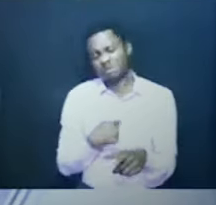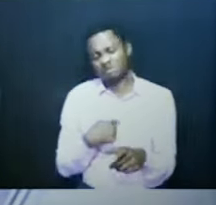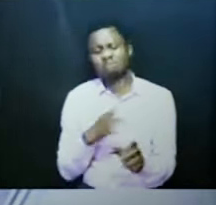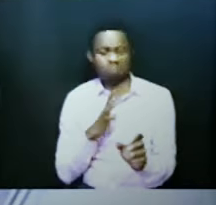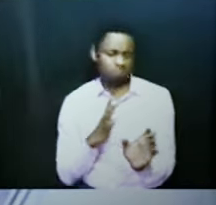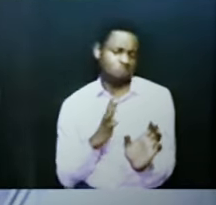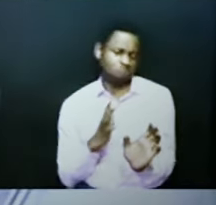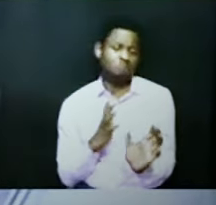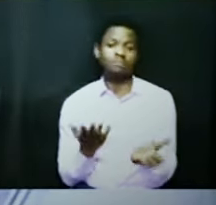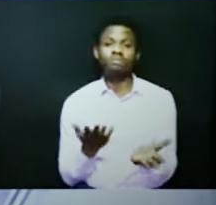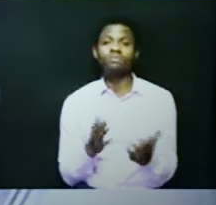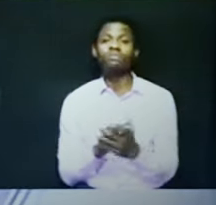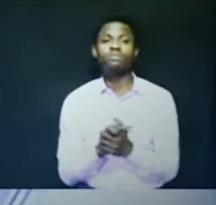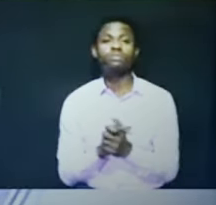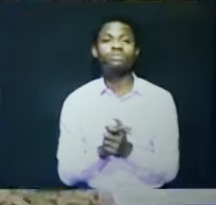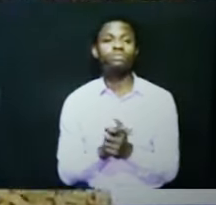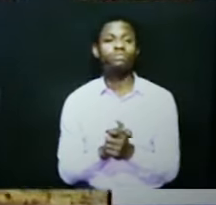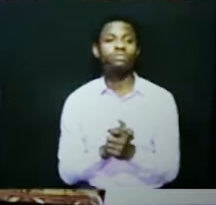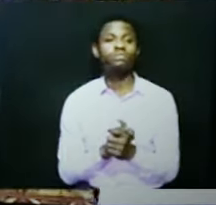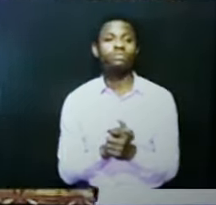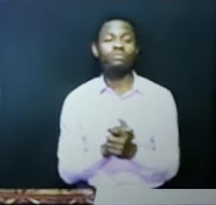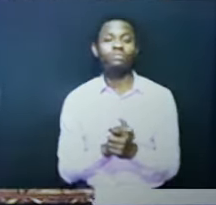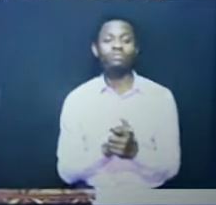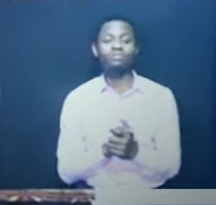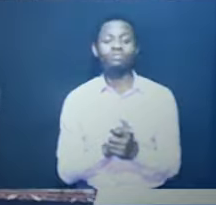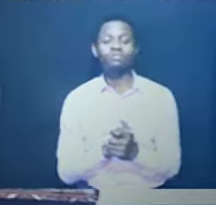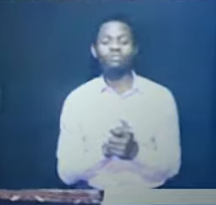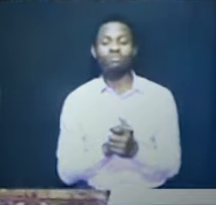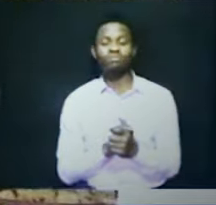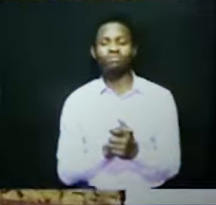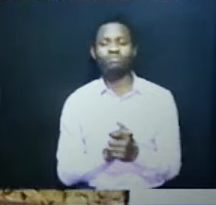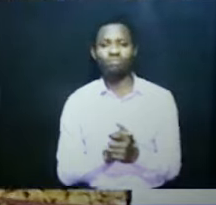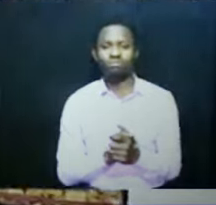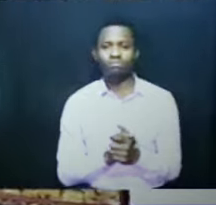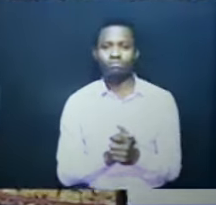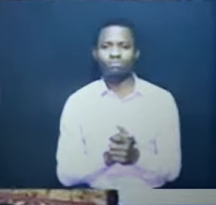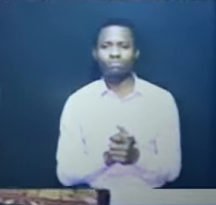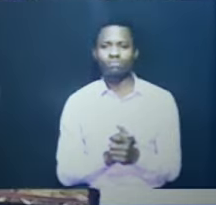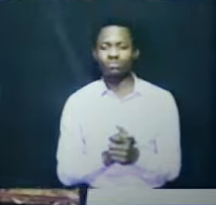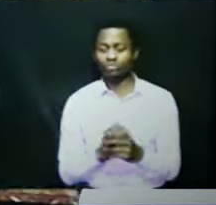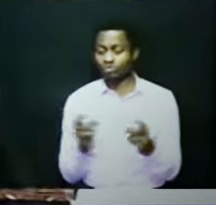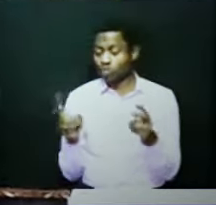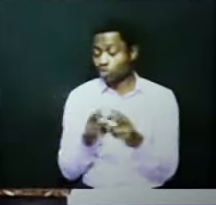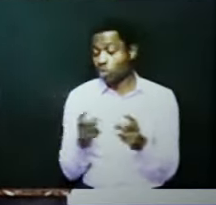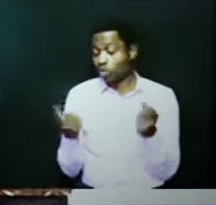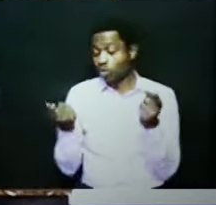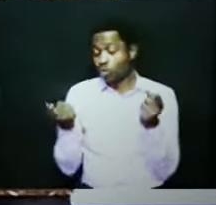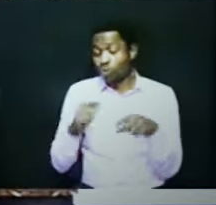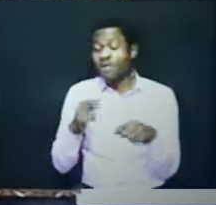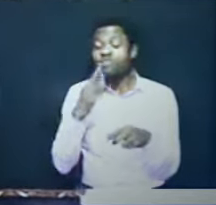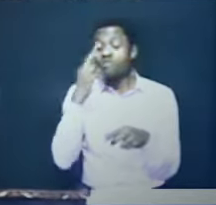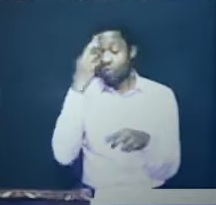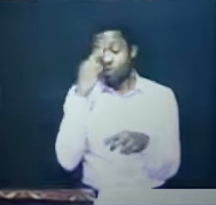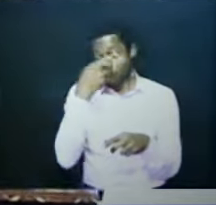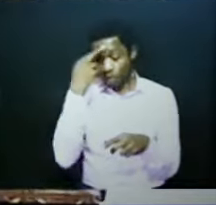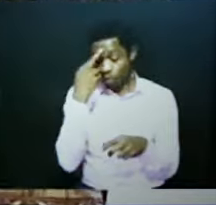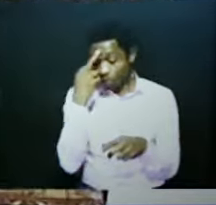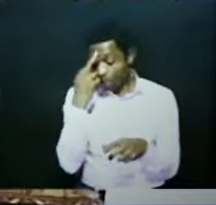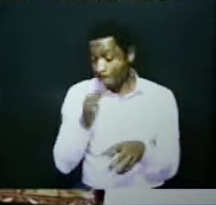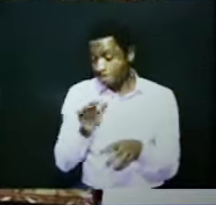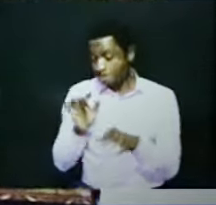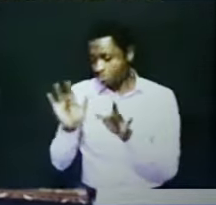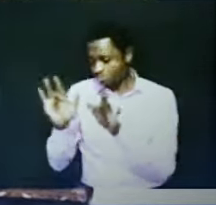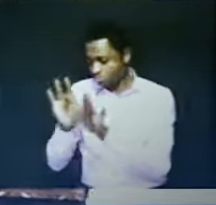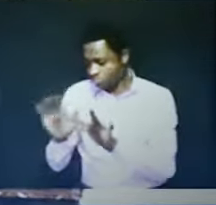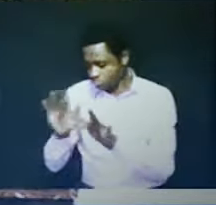mean on yon inquire edidim, na obabe kan won hoa, we e ye duma muaba. So when they spare his life and they give him that space